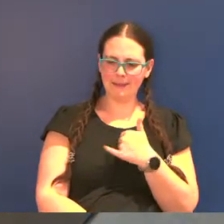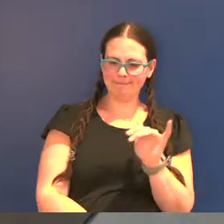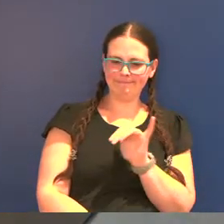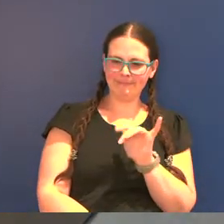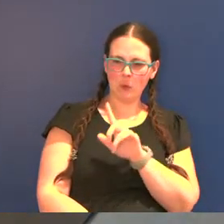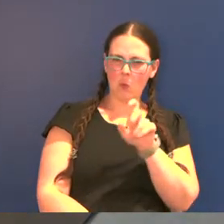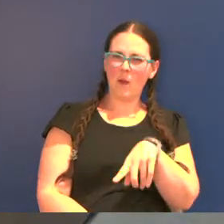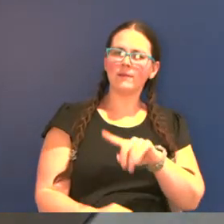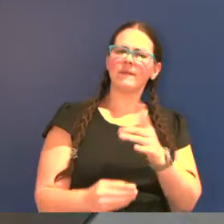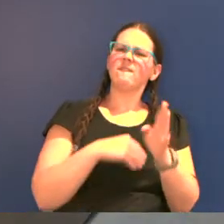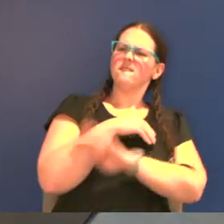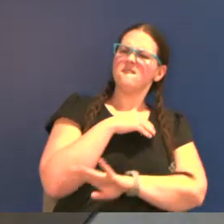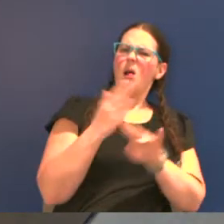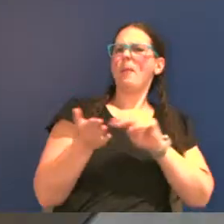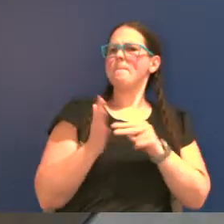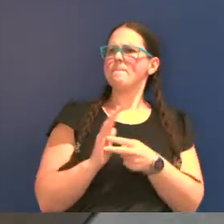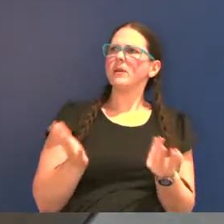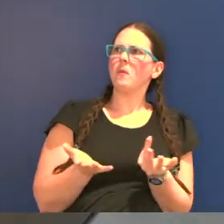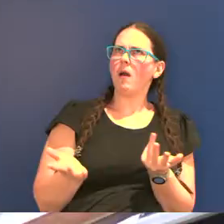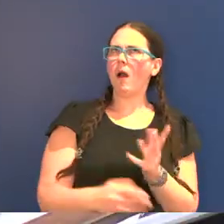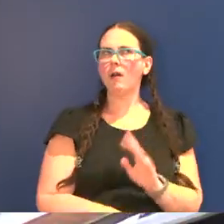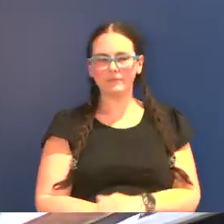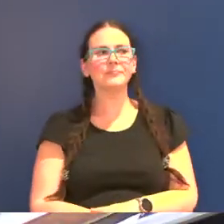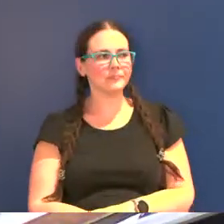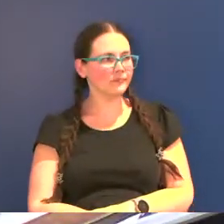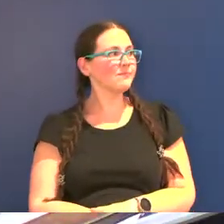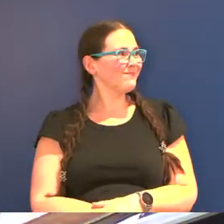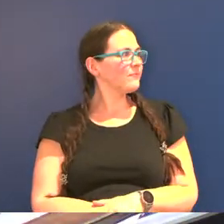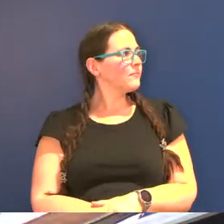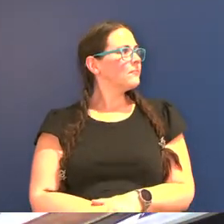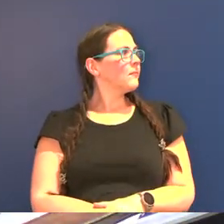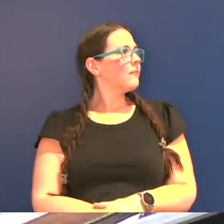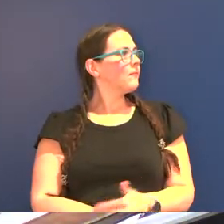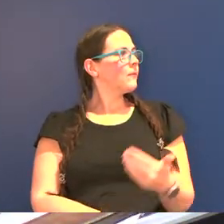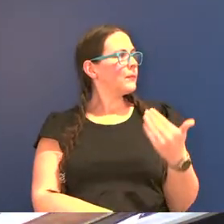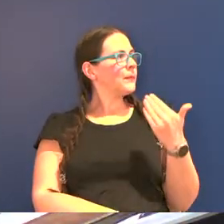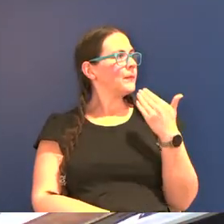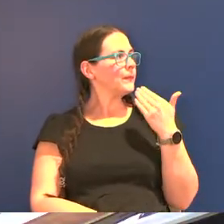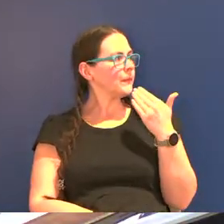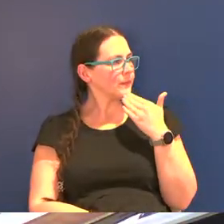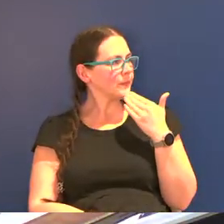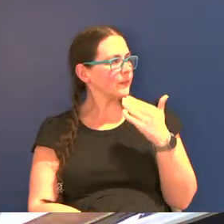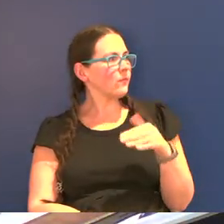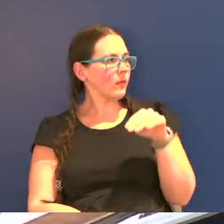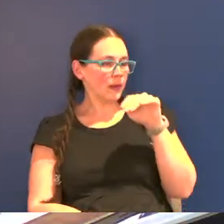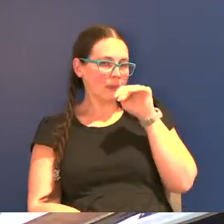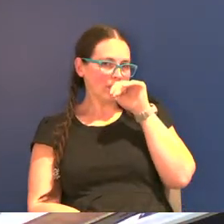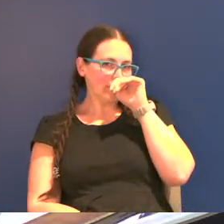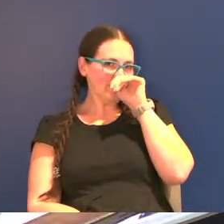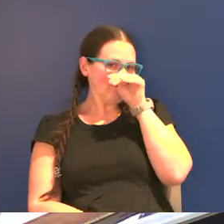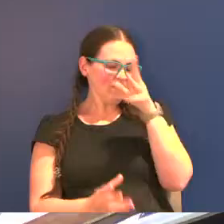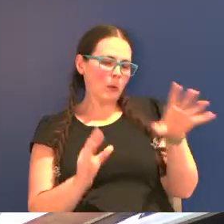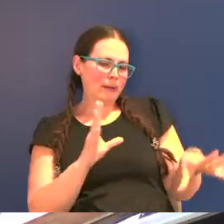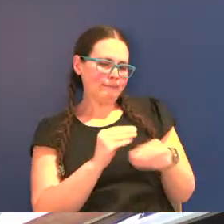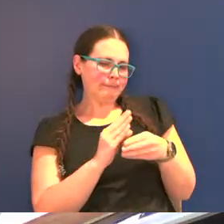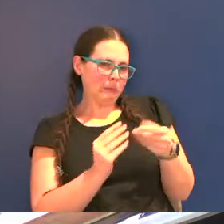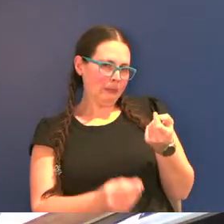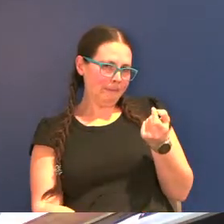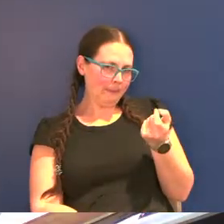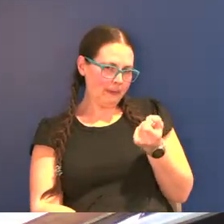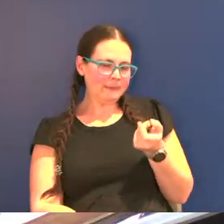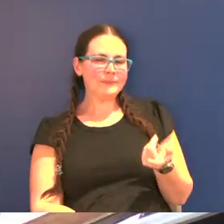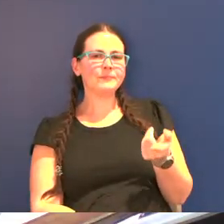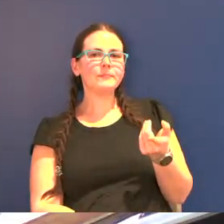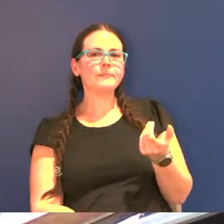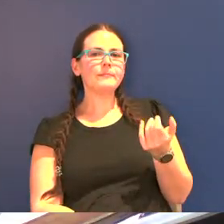fall mean, so yeah. Dr. Risley? Thanks. If I could, thank you, Madam Chair. If I could just add a little bit to what Dr. Adams said,